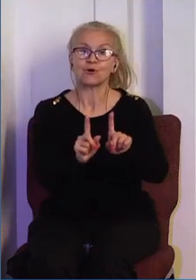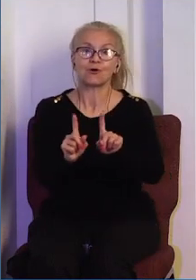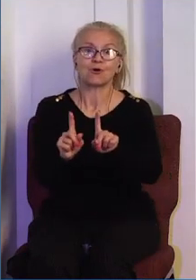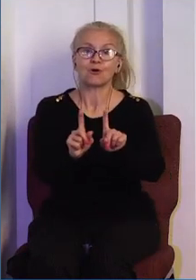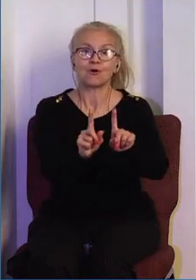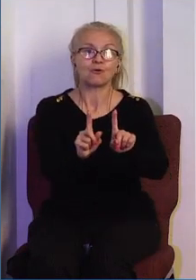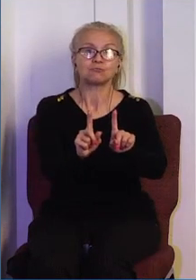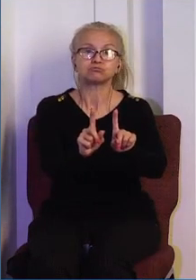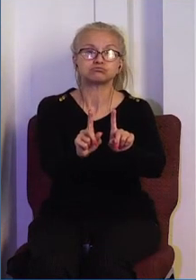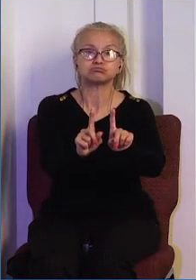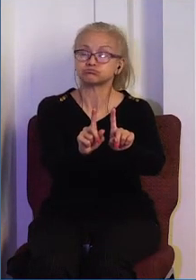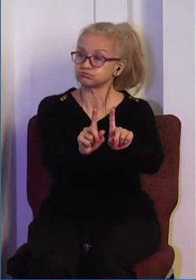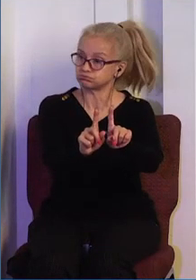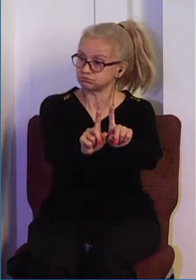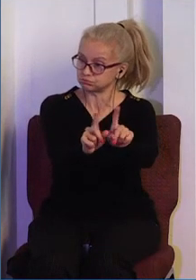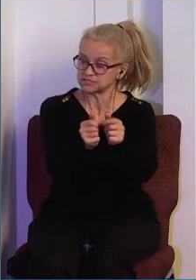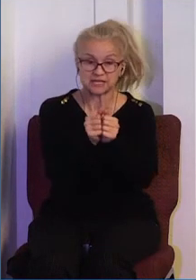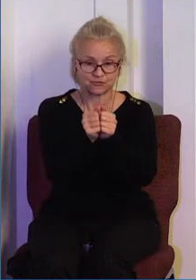way together.